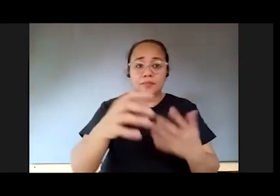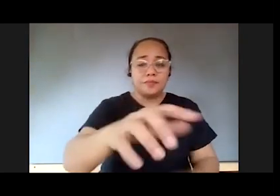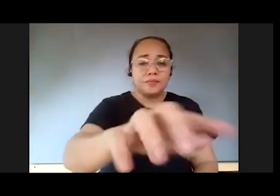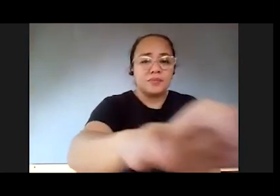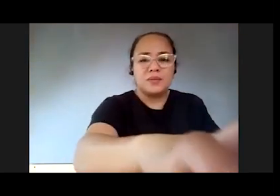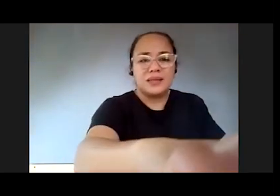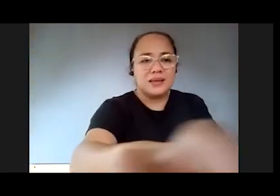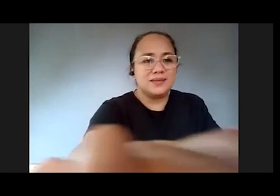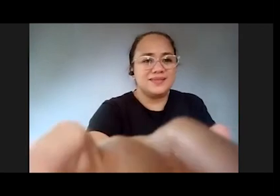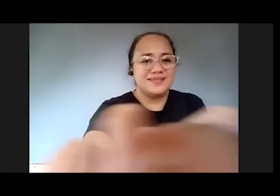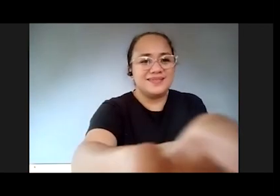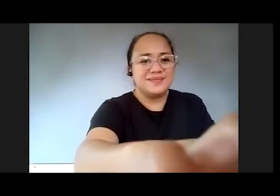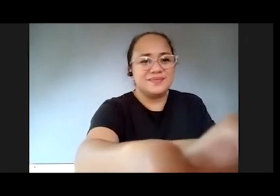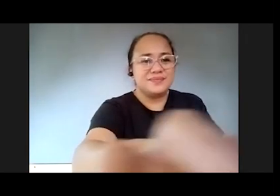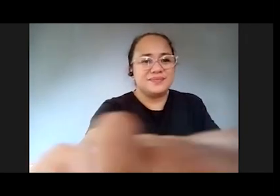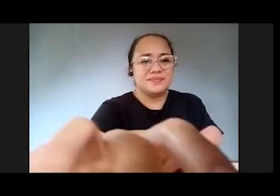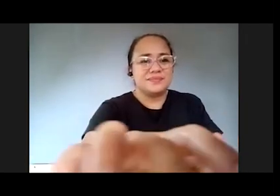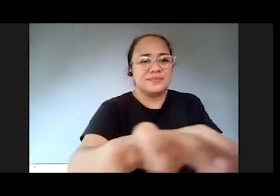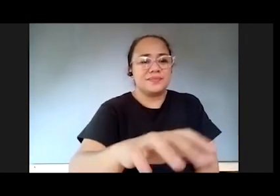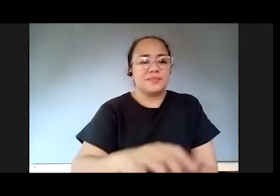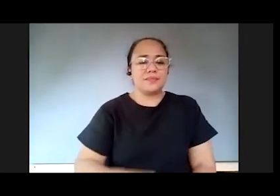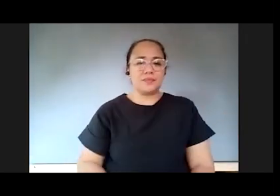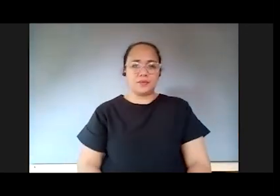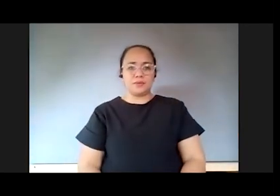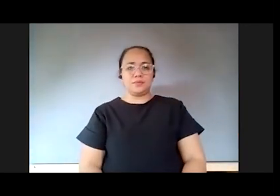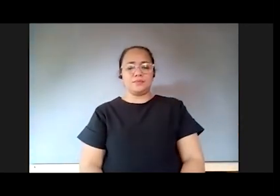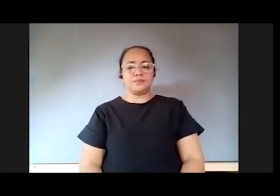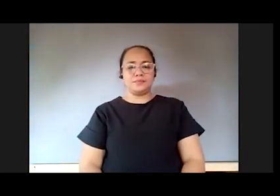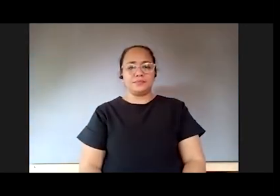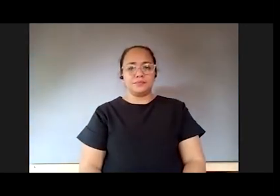The first one. I call her sister.